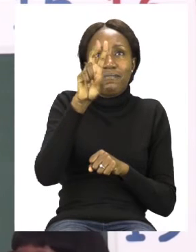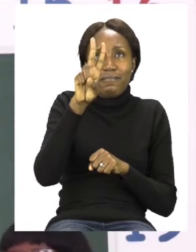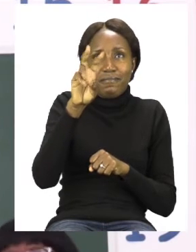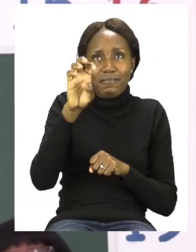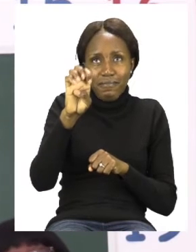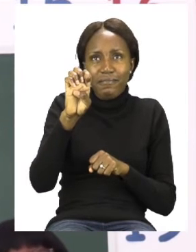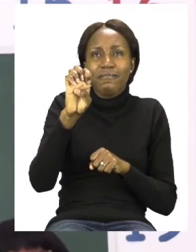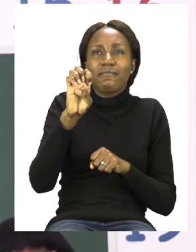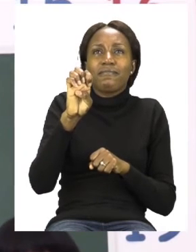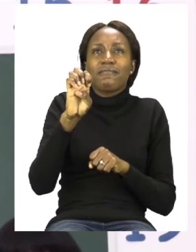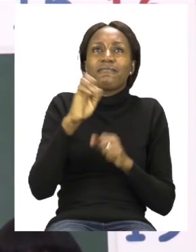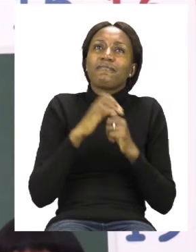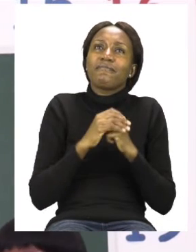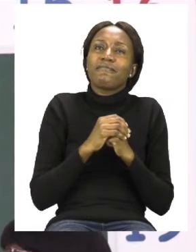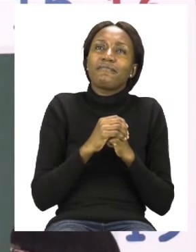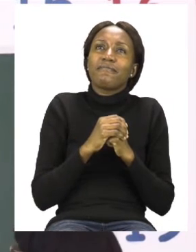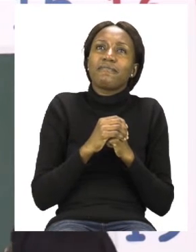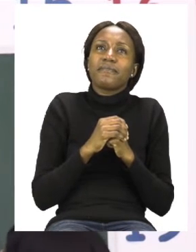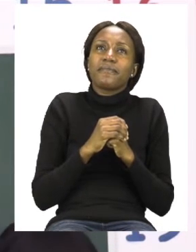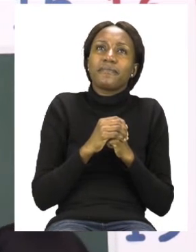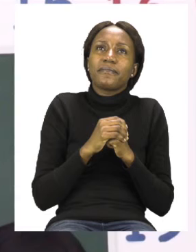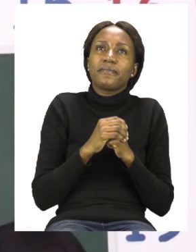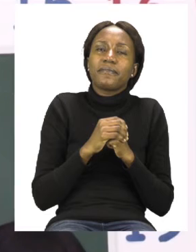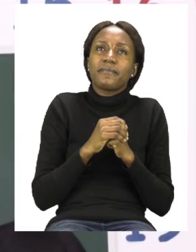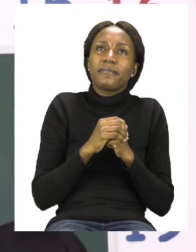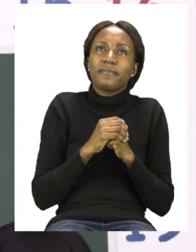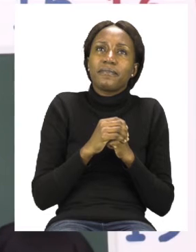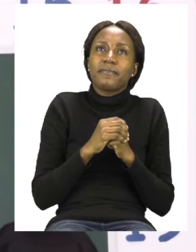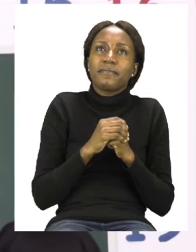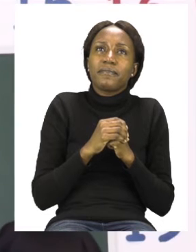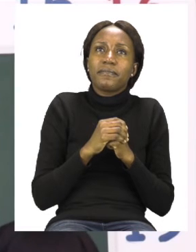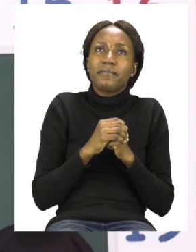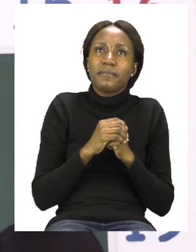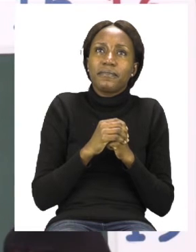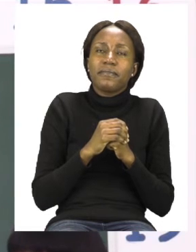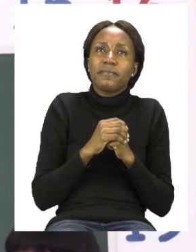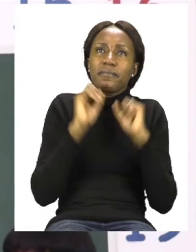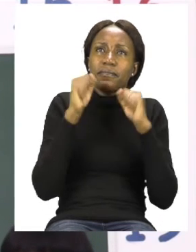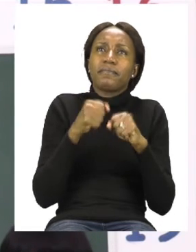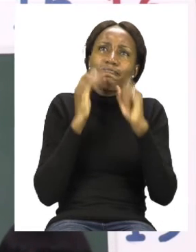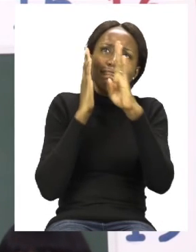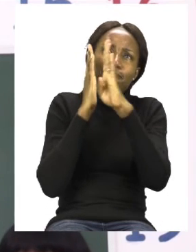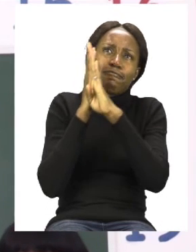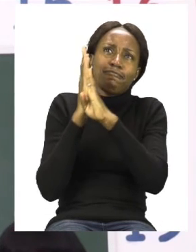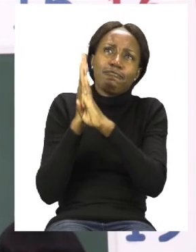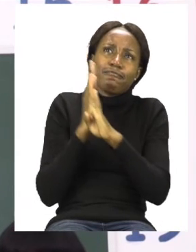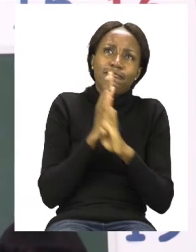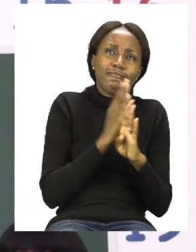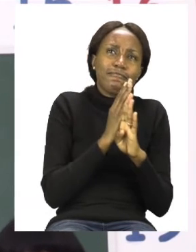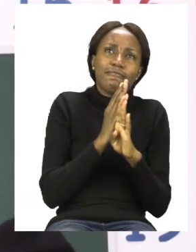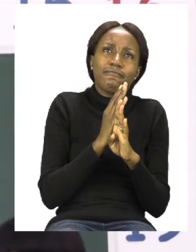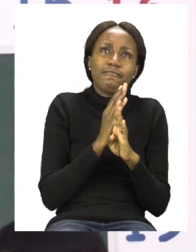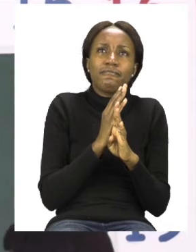letters are on the same place, meaning they start at the same place and they finish at the same place. Make